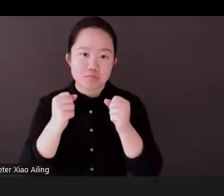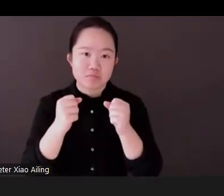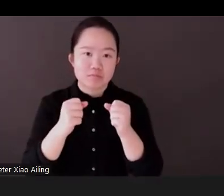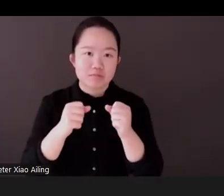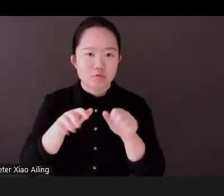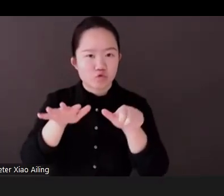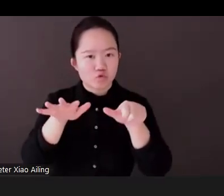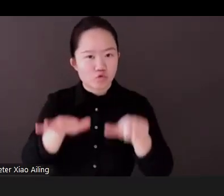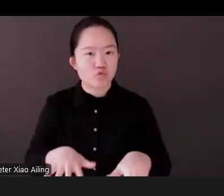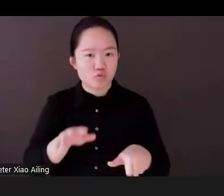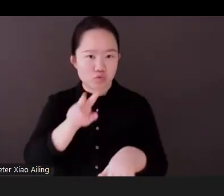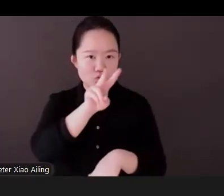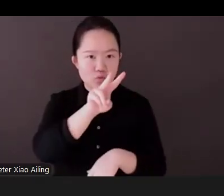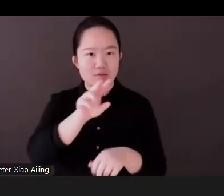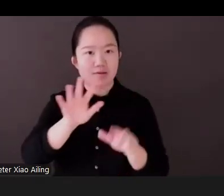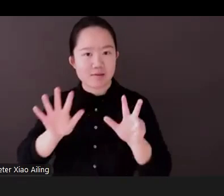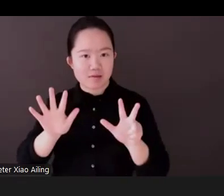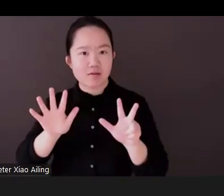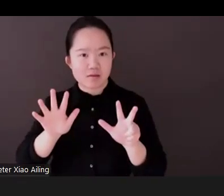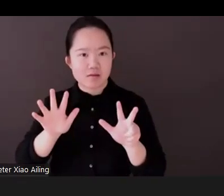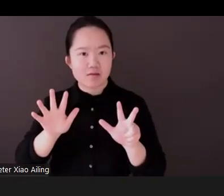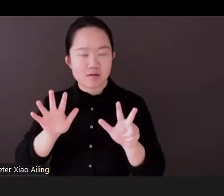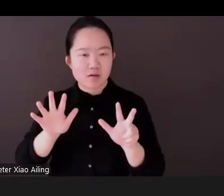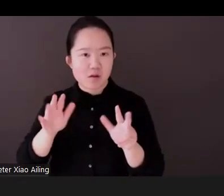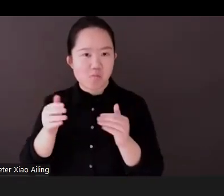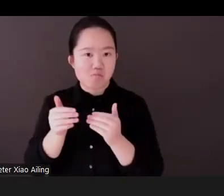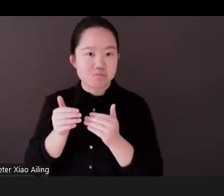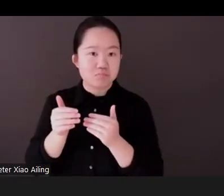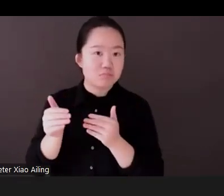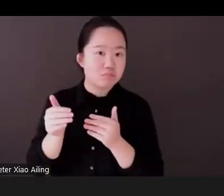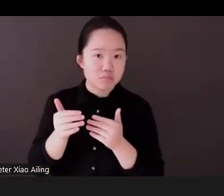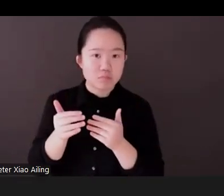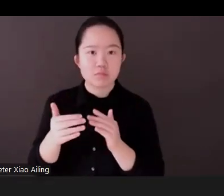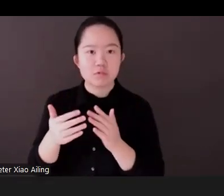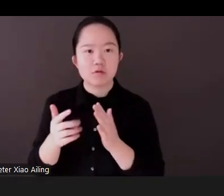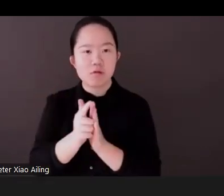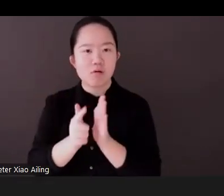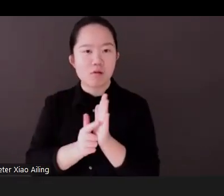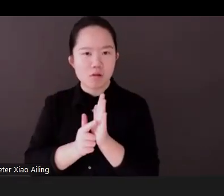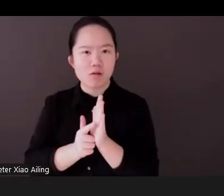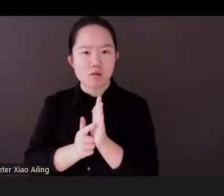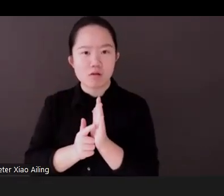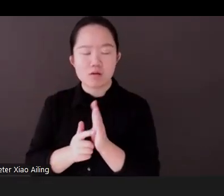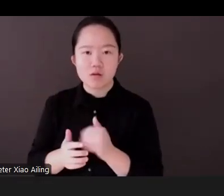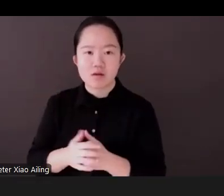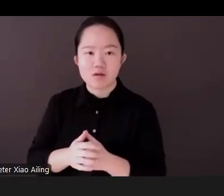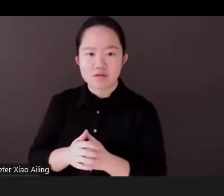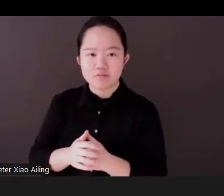using products that were lawful before the law entered into force. Right. Okay.